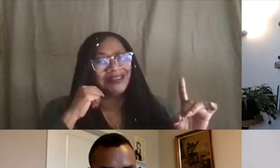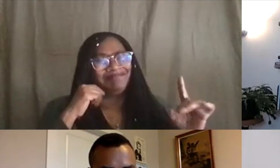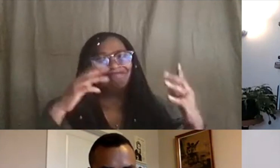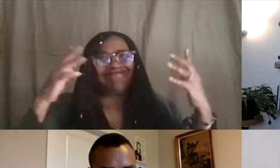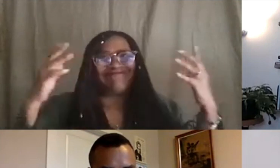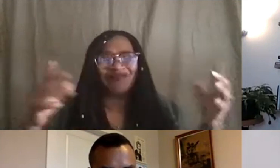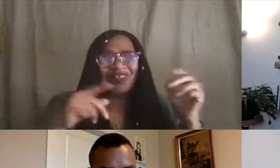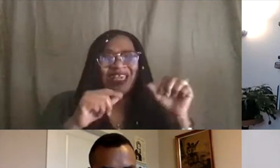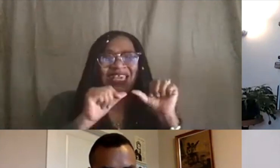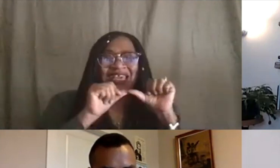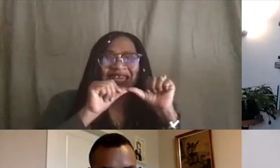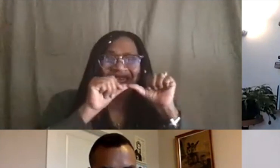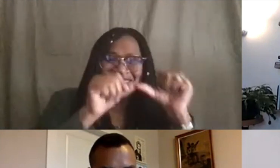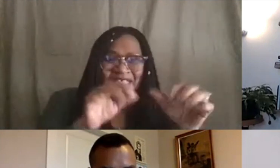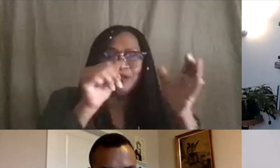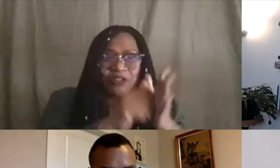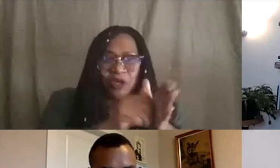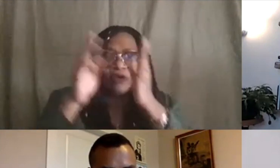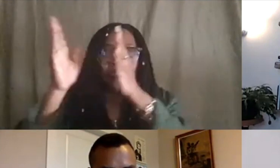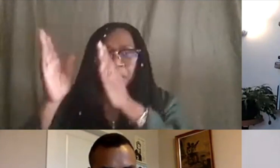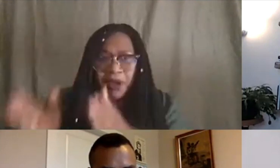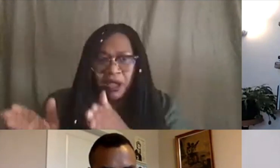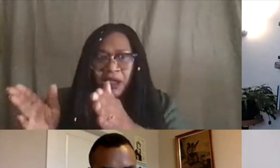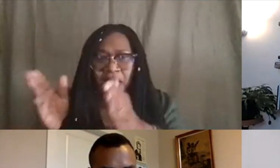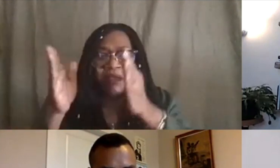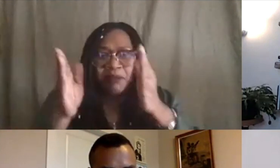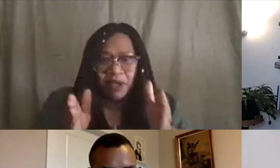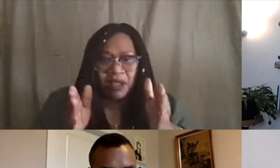dehumanizing strategies of lynching.